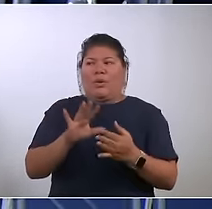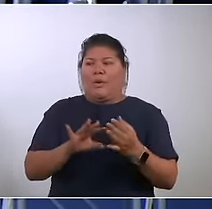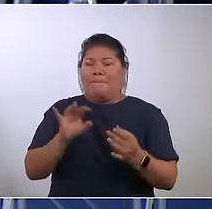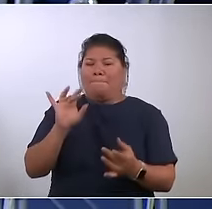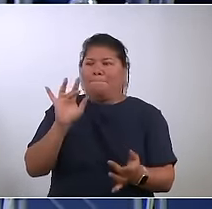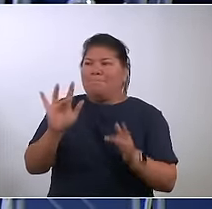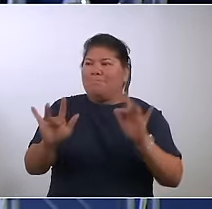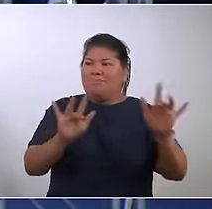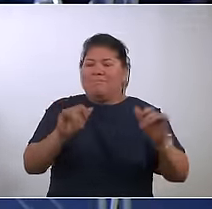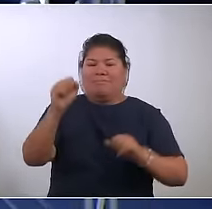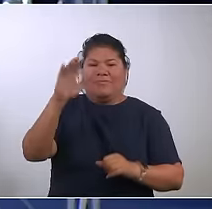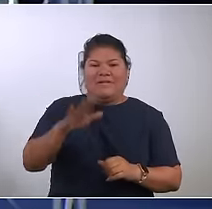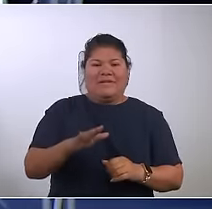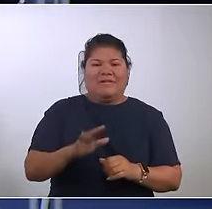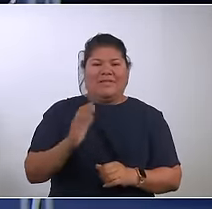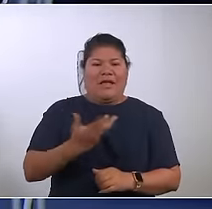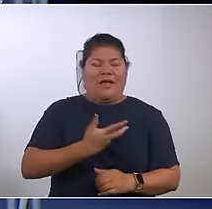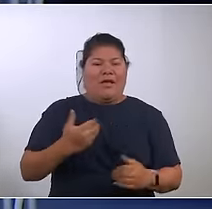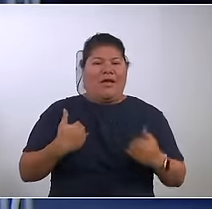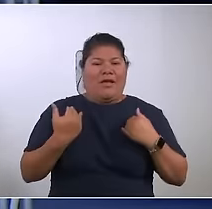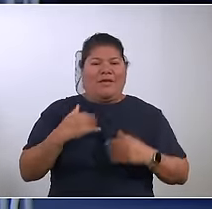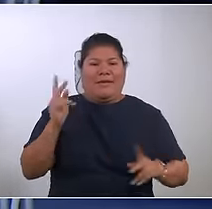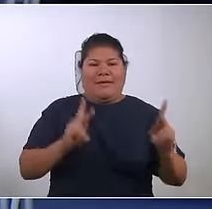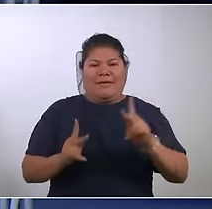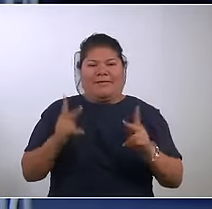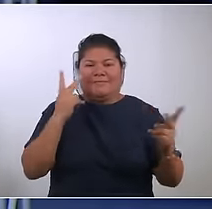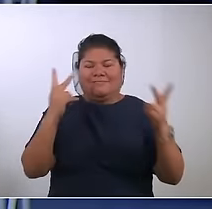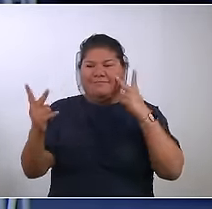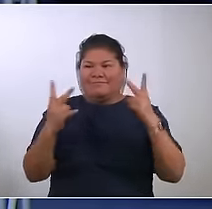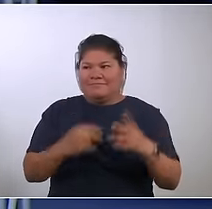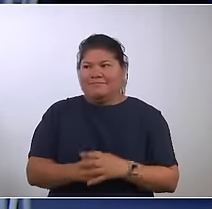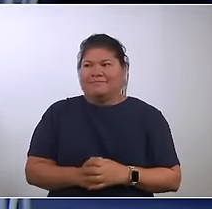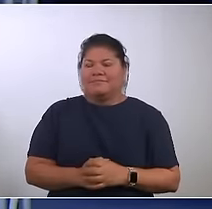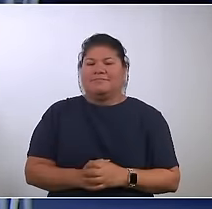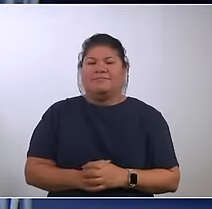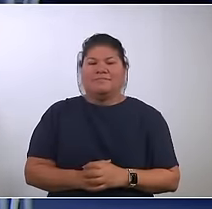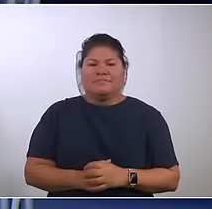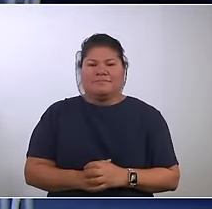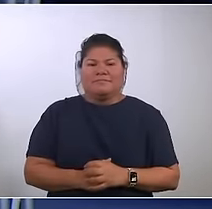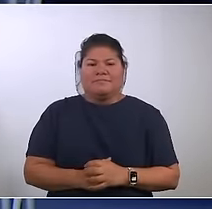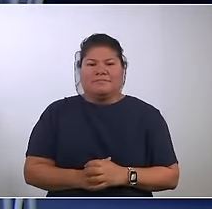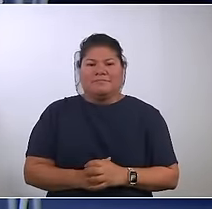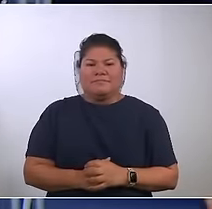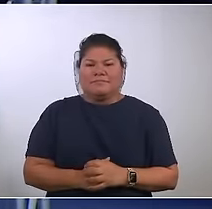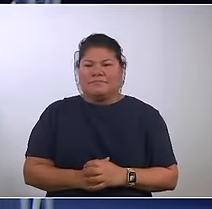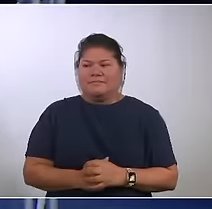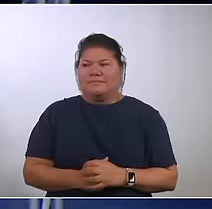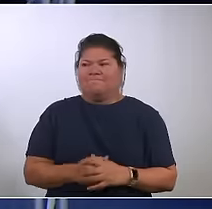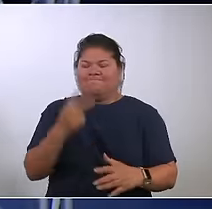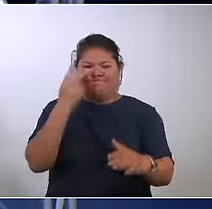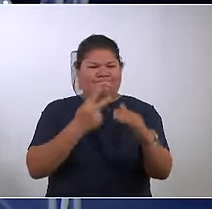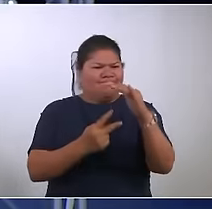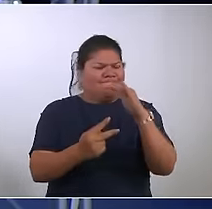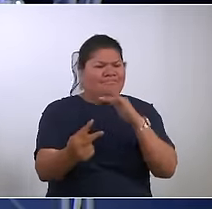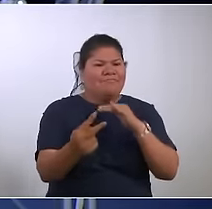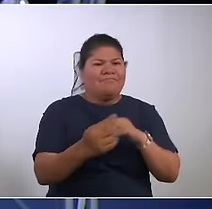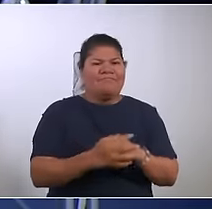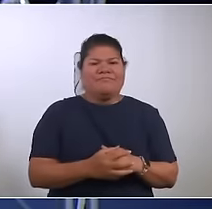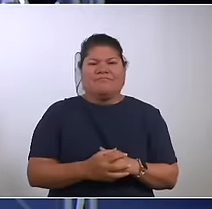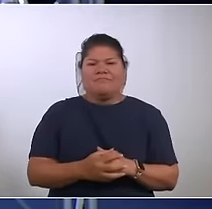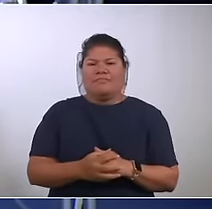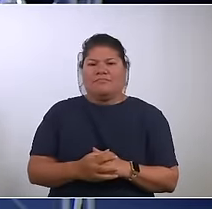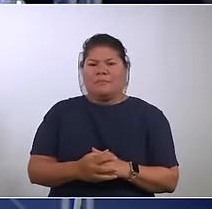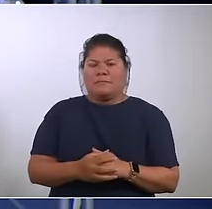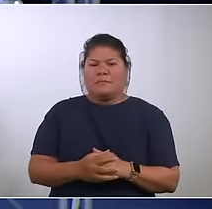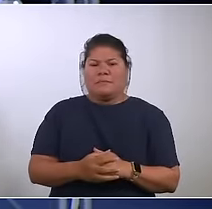God. Para el mover más grande that de Dios our young people have ever seen. Que nuestra juventud ha visto. So I prophesy. Así que yo